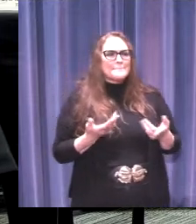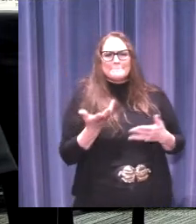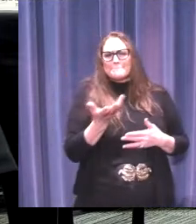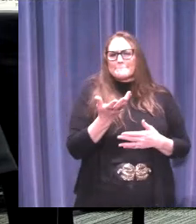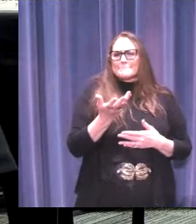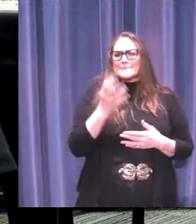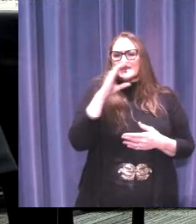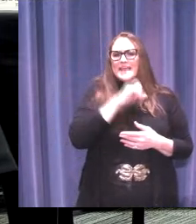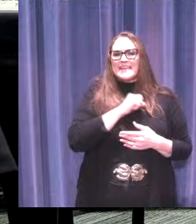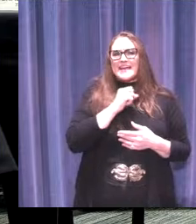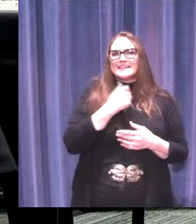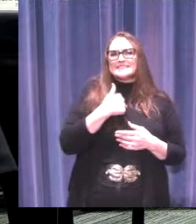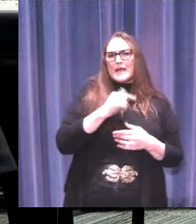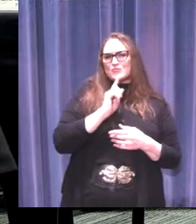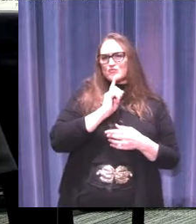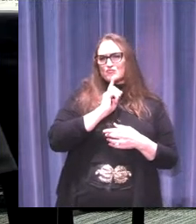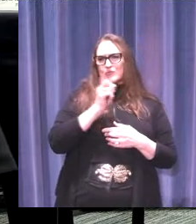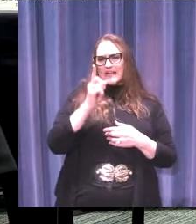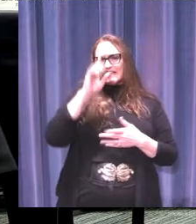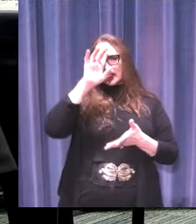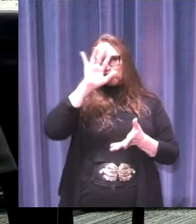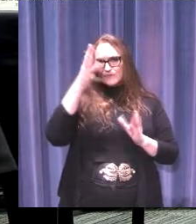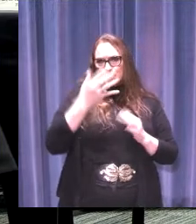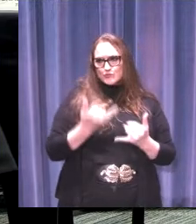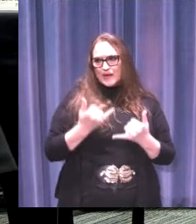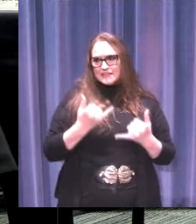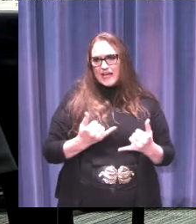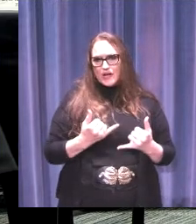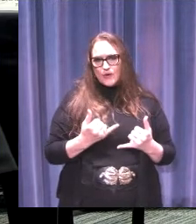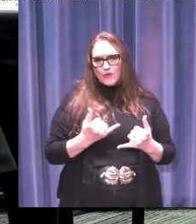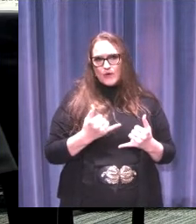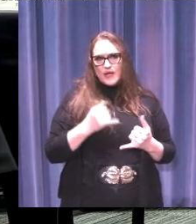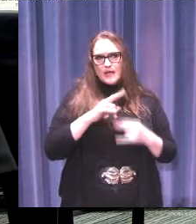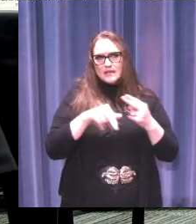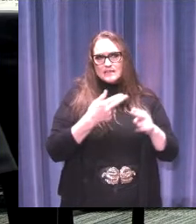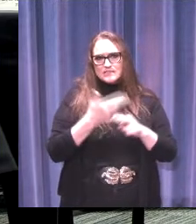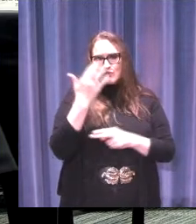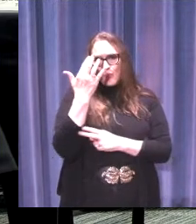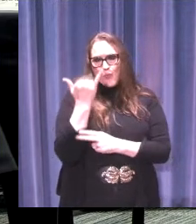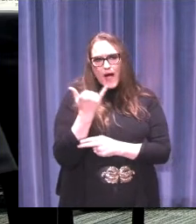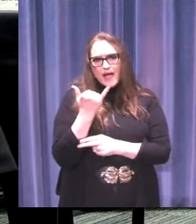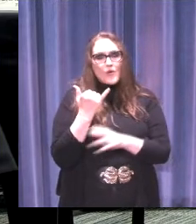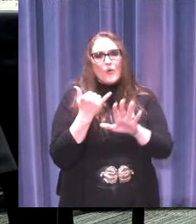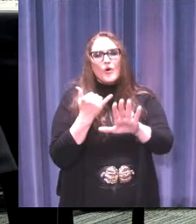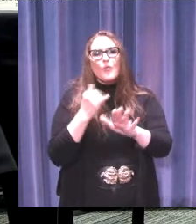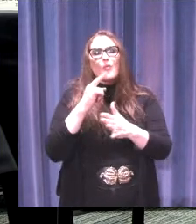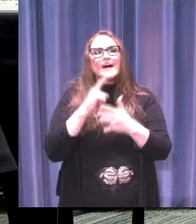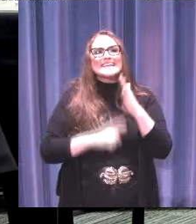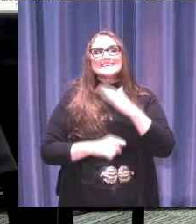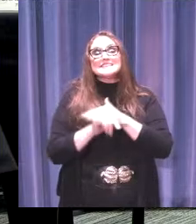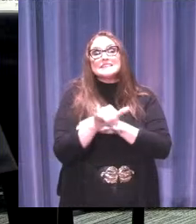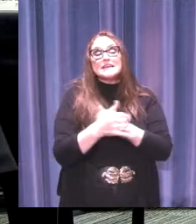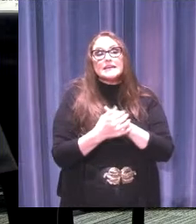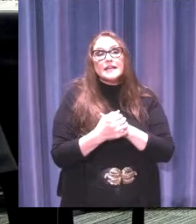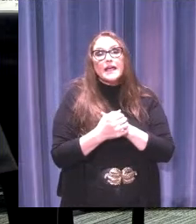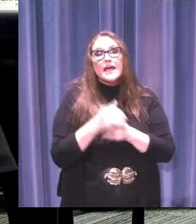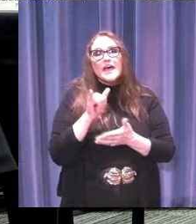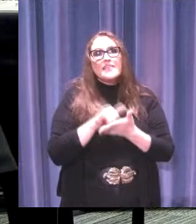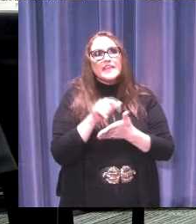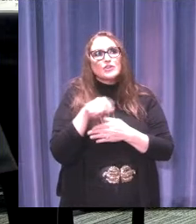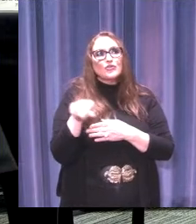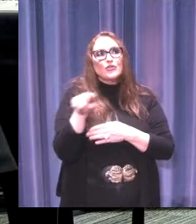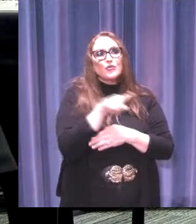I guess I'm really confused right now as to why, or what is it that